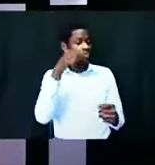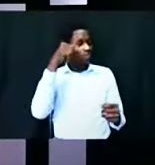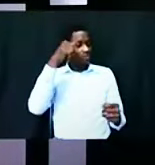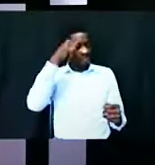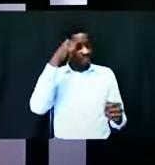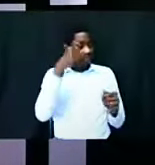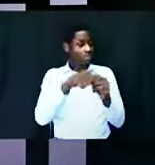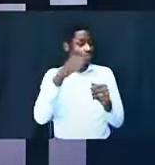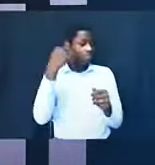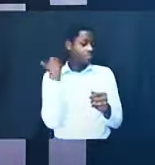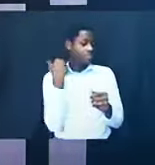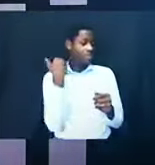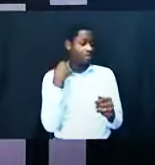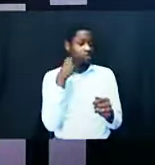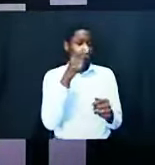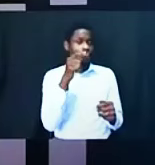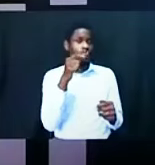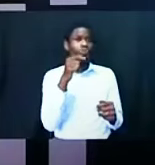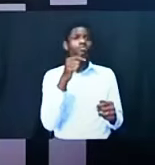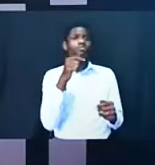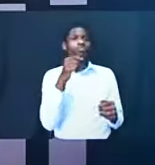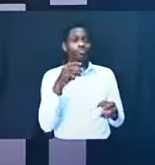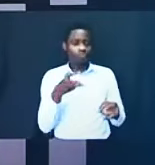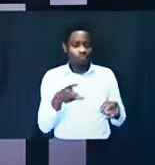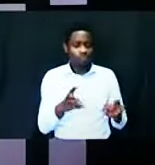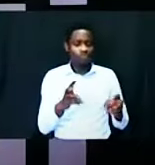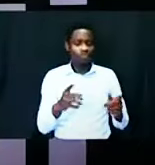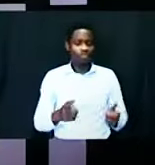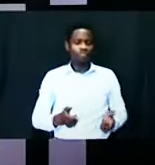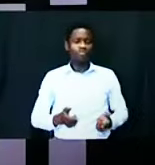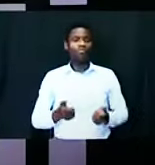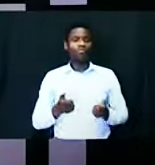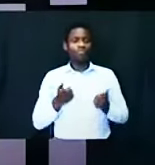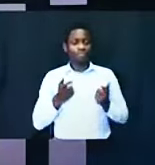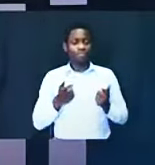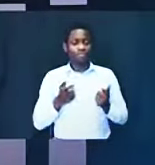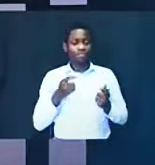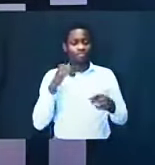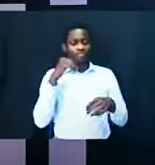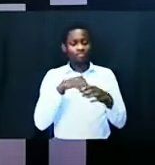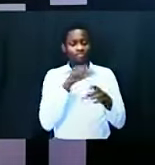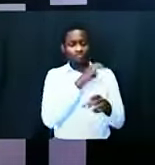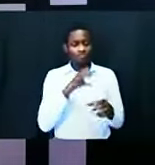Jesus. Now he is going to remind you not of his teaching, but his way of life.